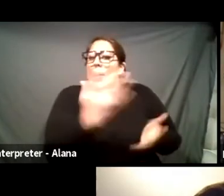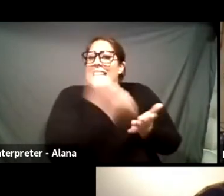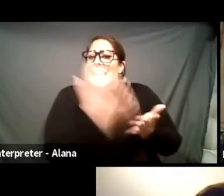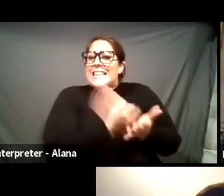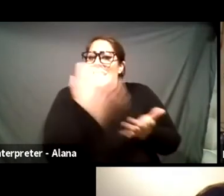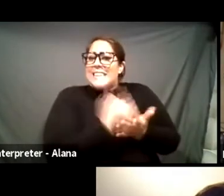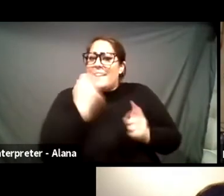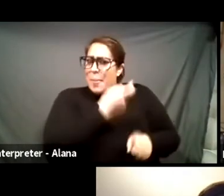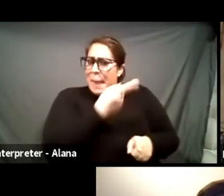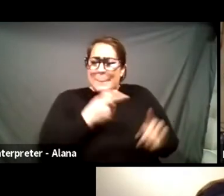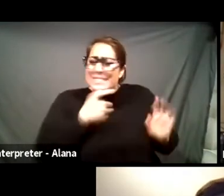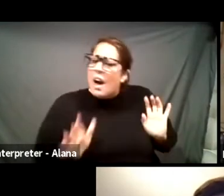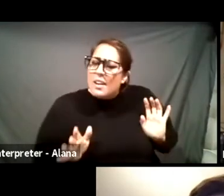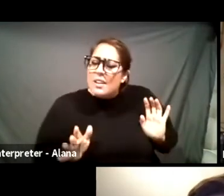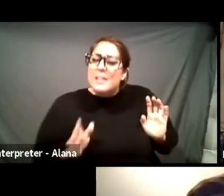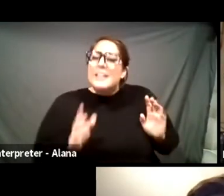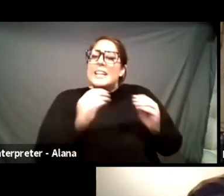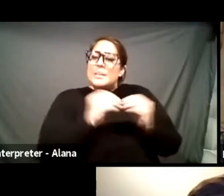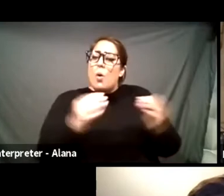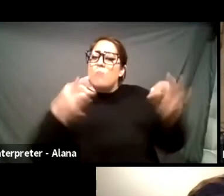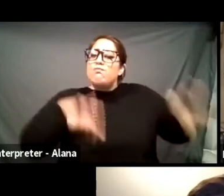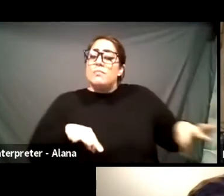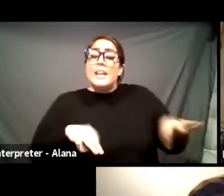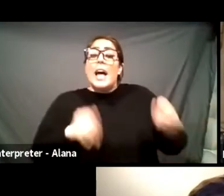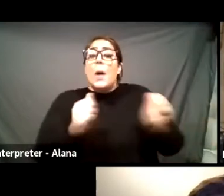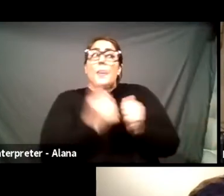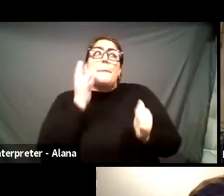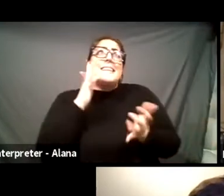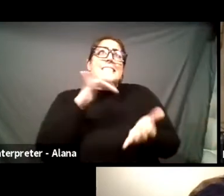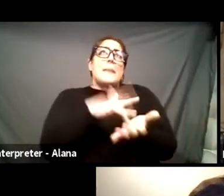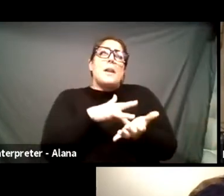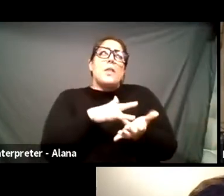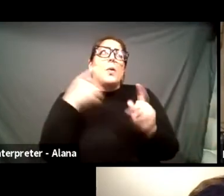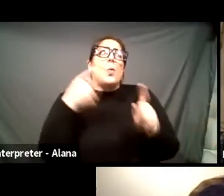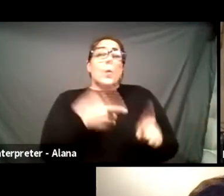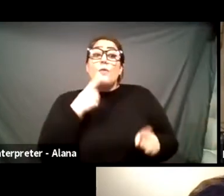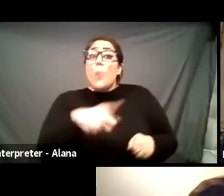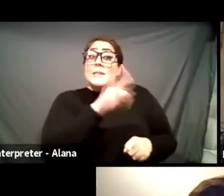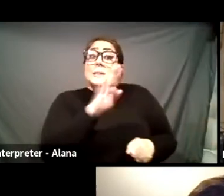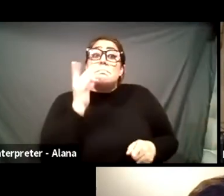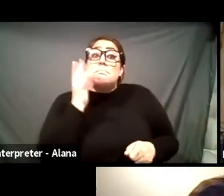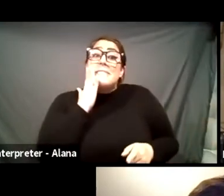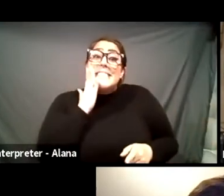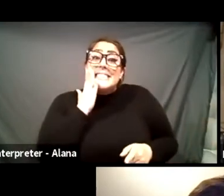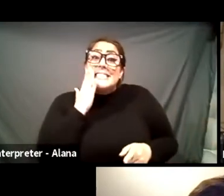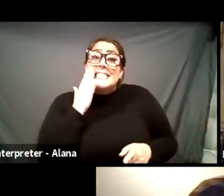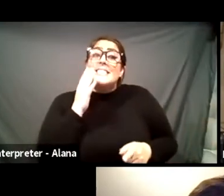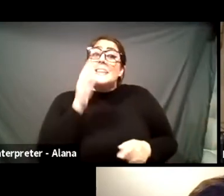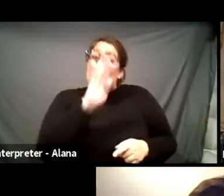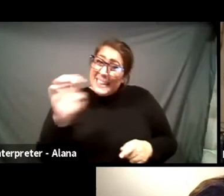side. And of course, like with putting bees at the center, I guess the ultimate aim is for them to be the collaborators as well, perhaps to the point